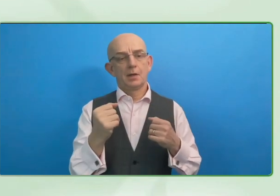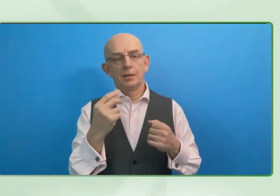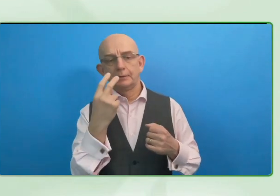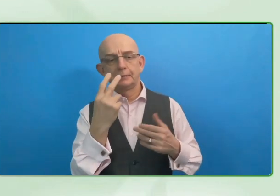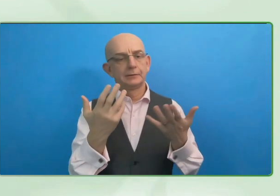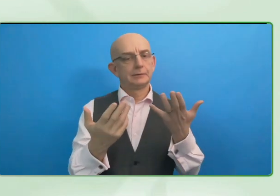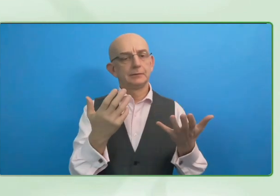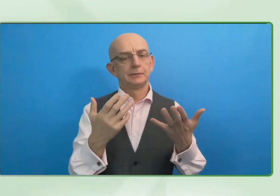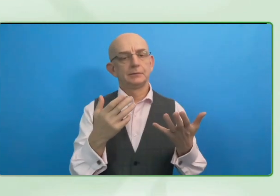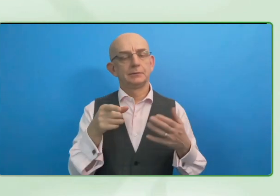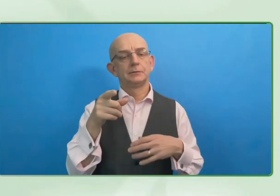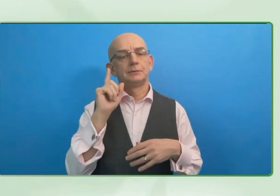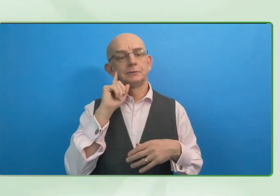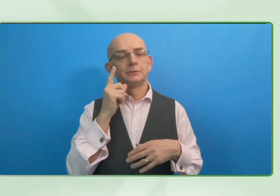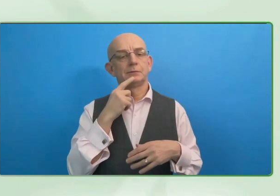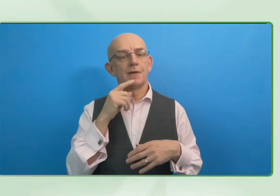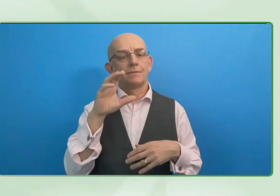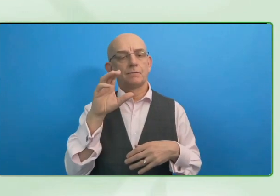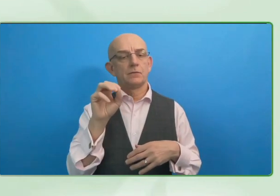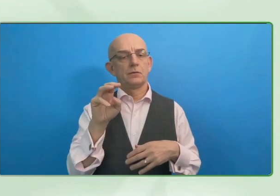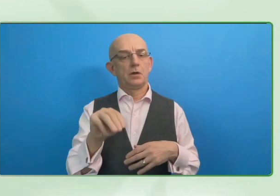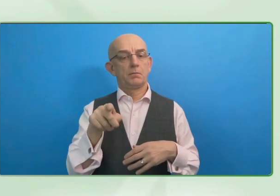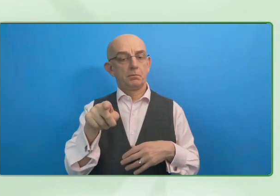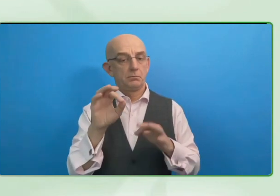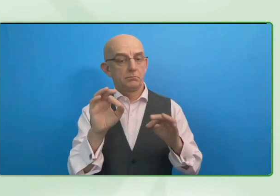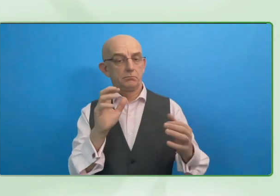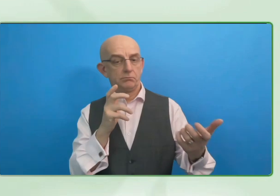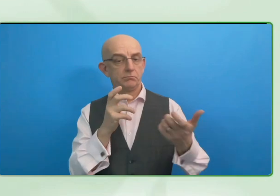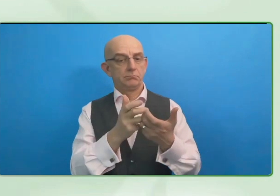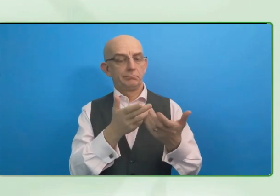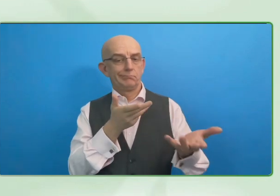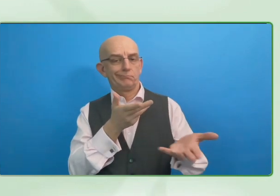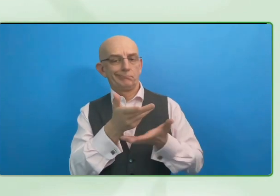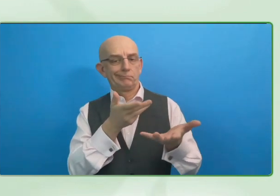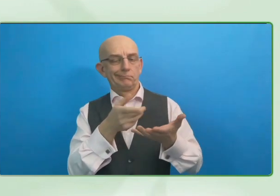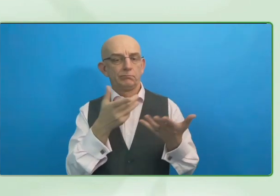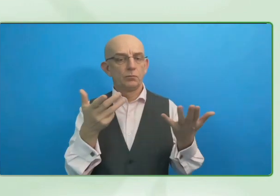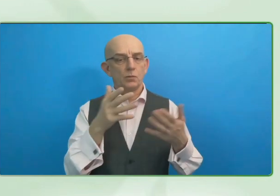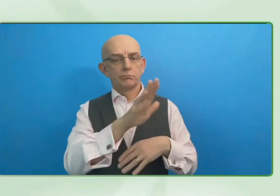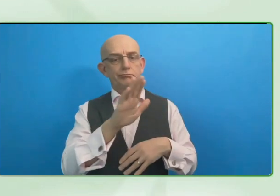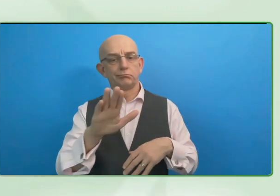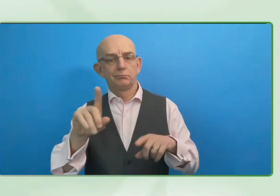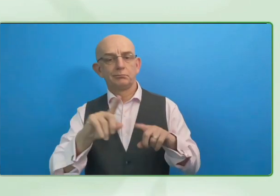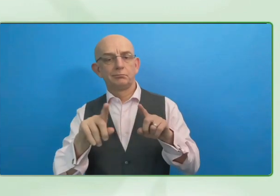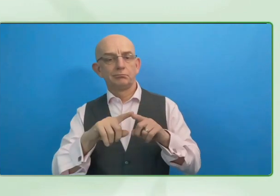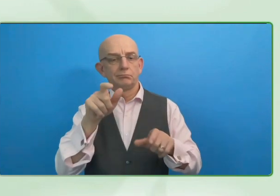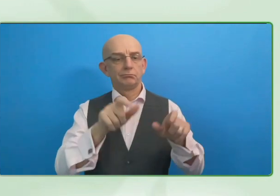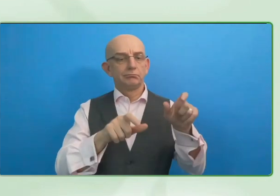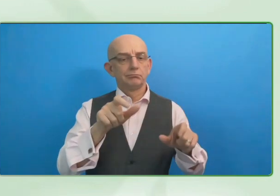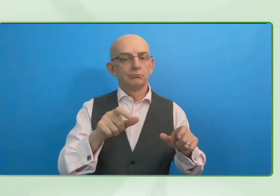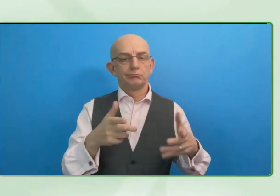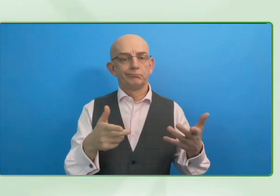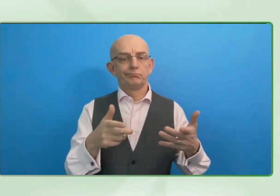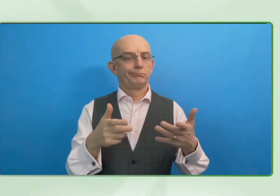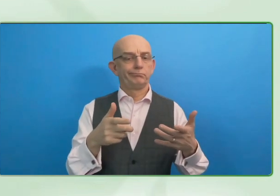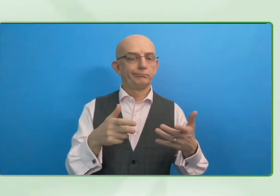to accommodate the communication needs of us who speak, because, for example, in America, we have